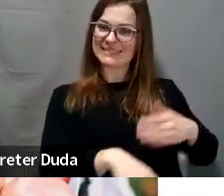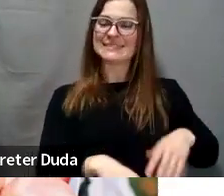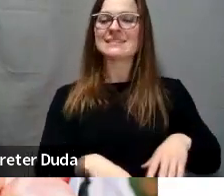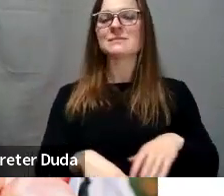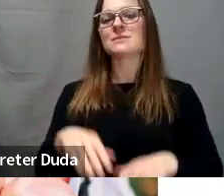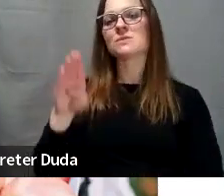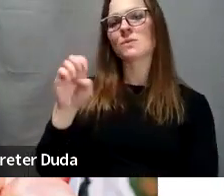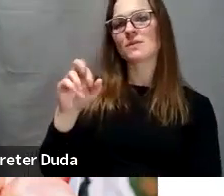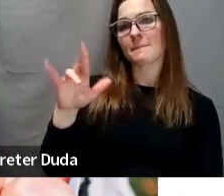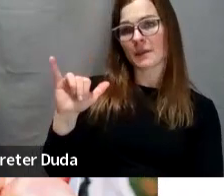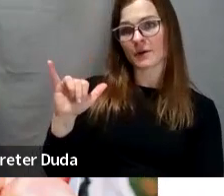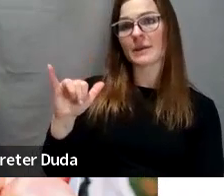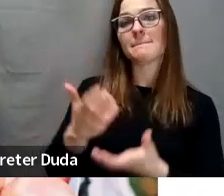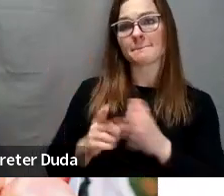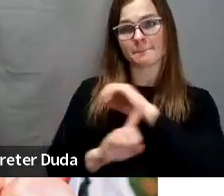berry bucket available.